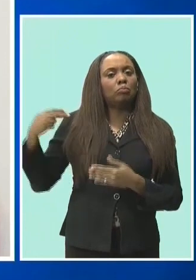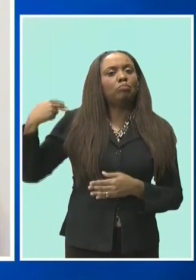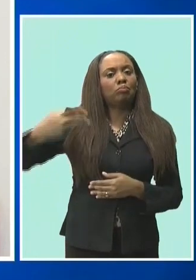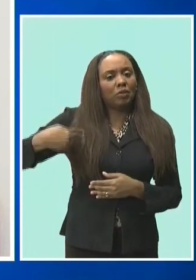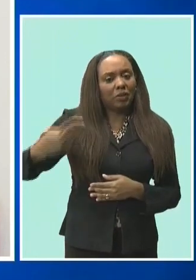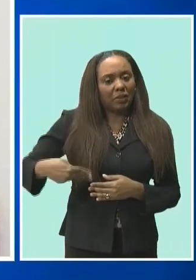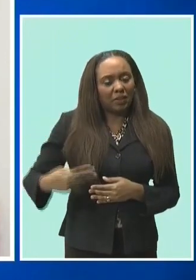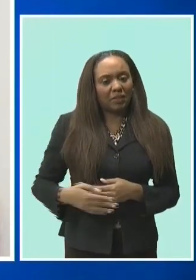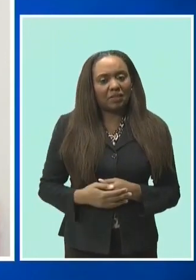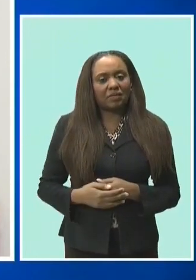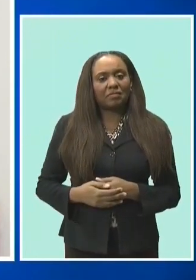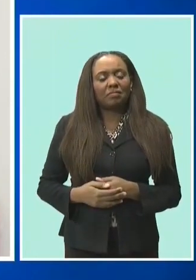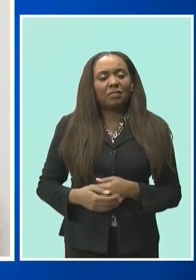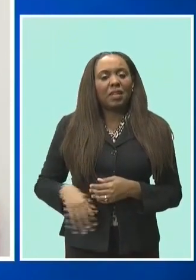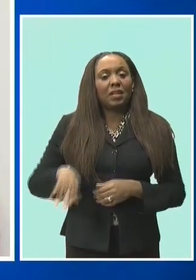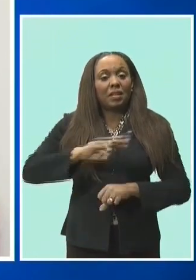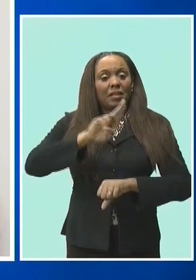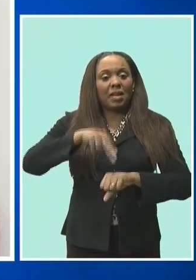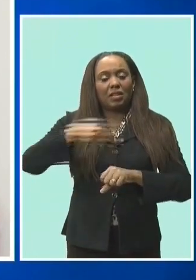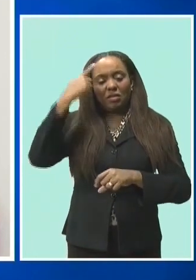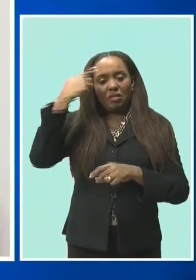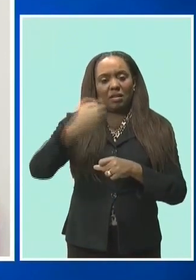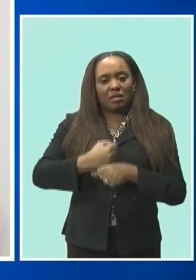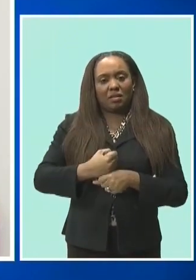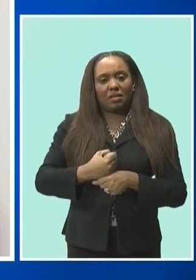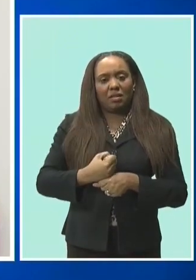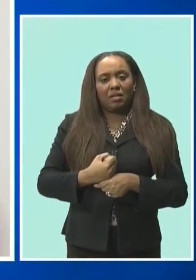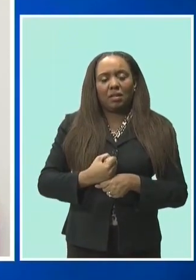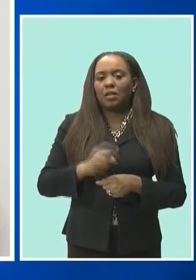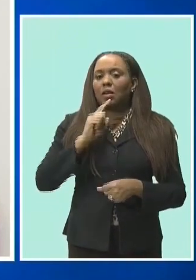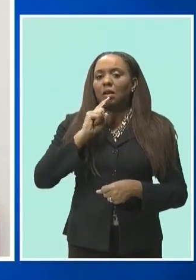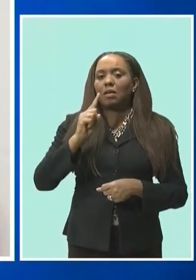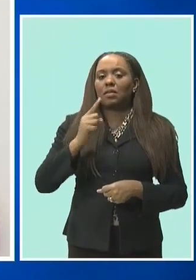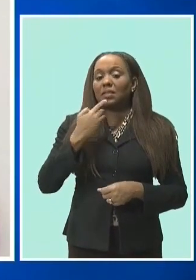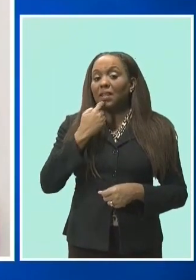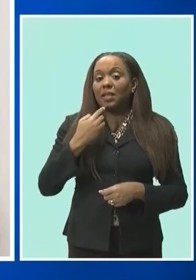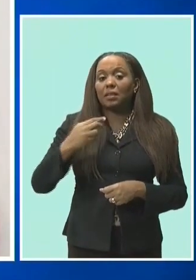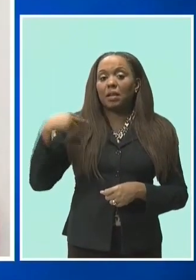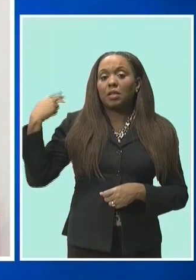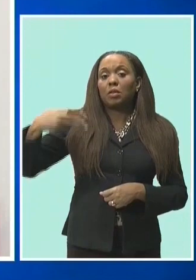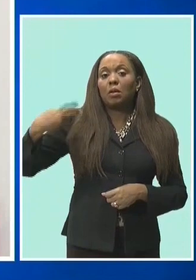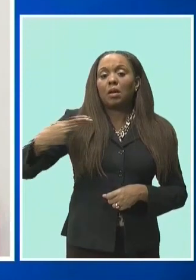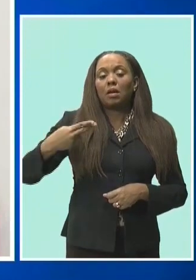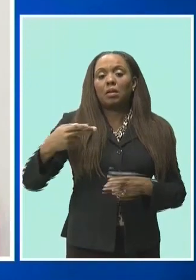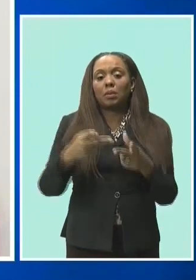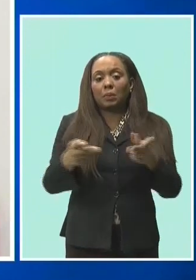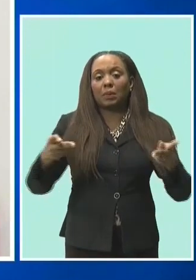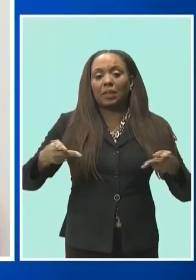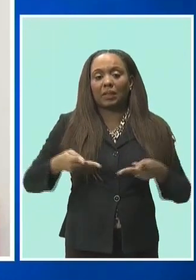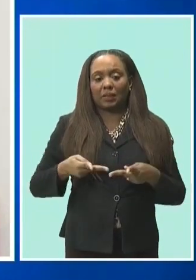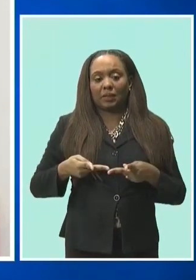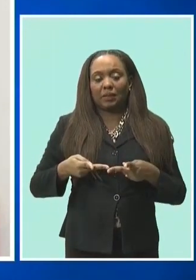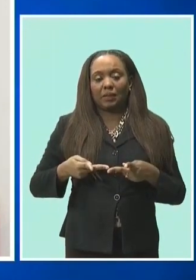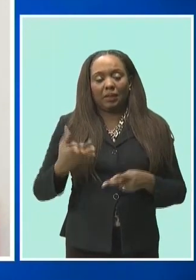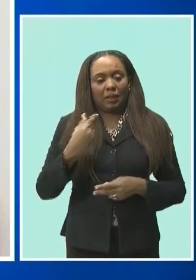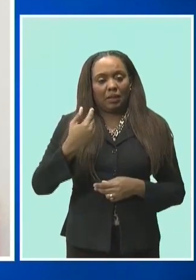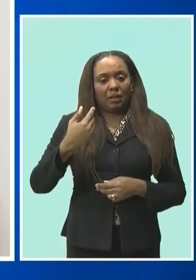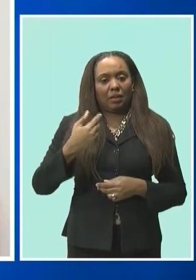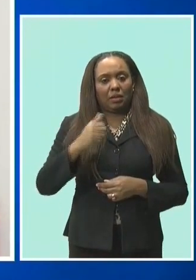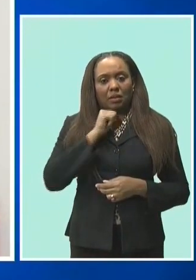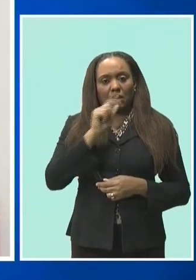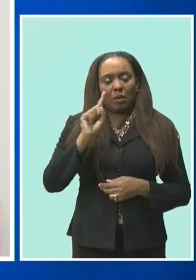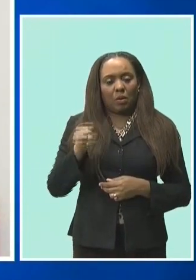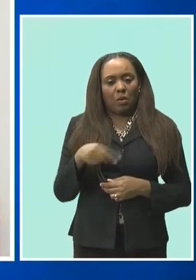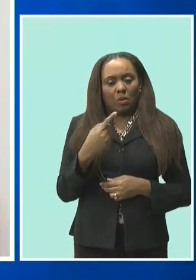The National Trust has identified it as one of the town's 39 historical sites. We, not only